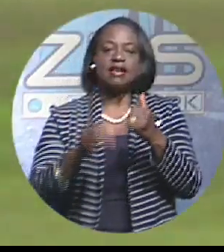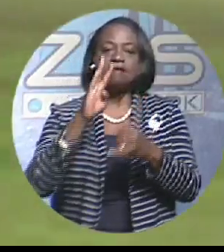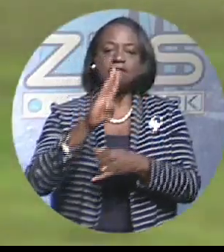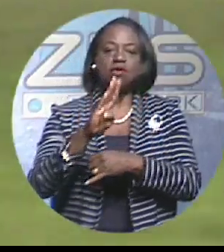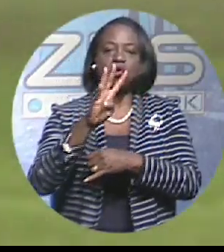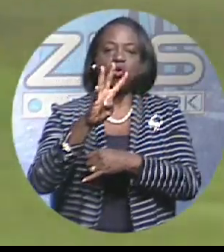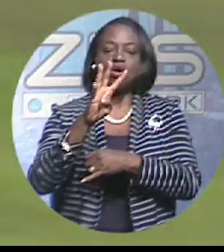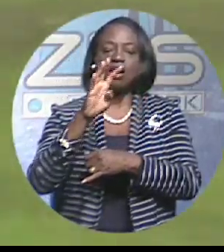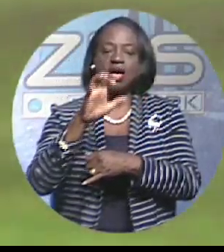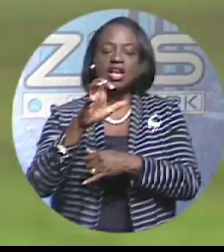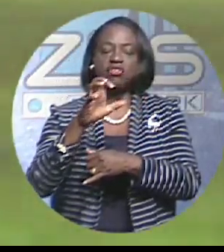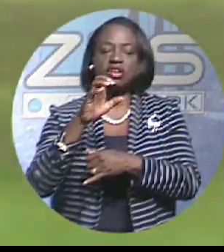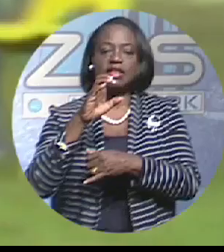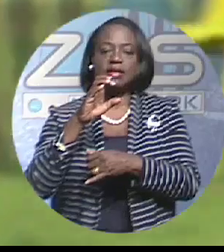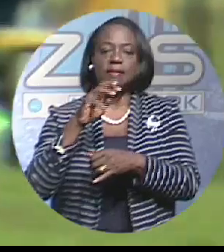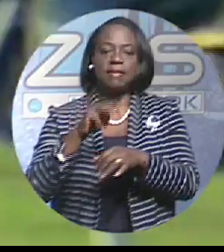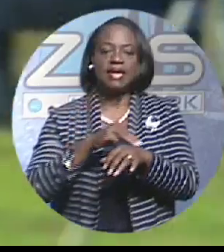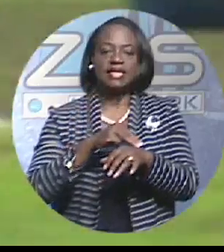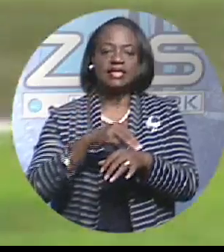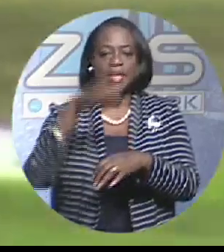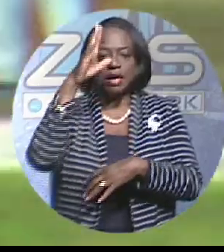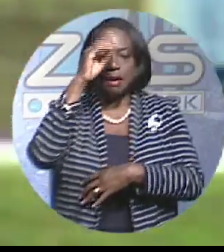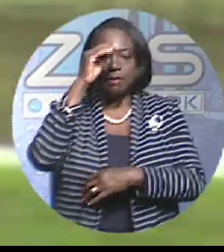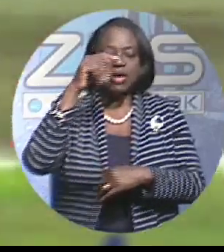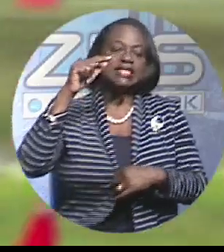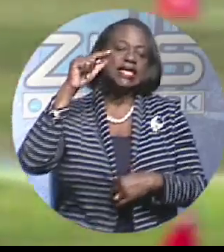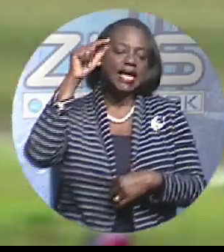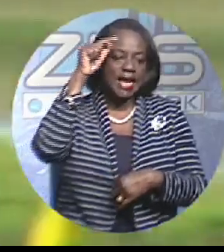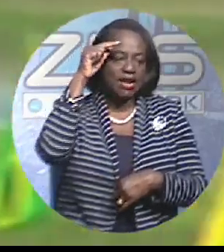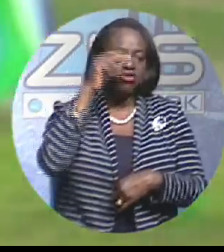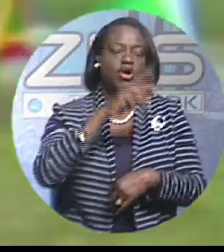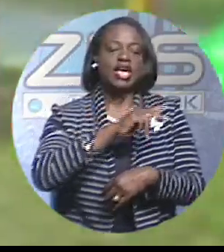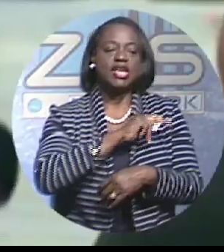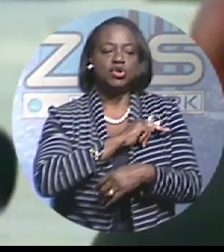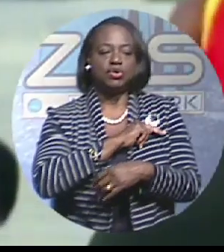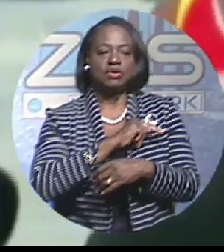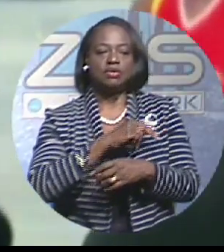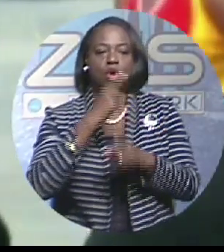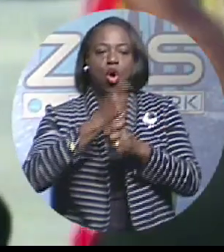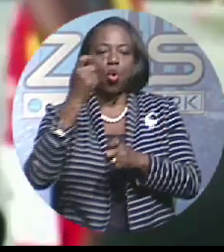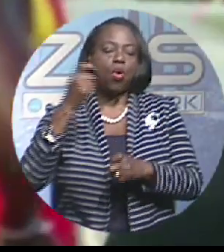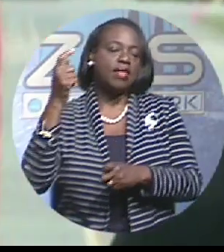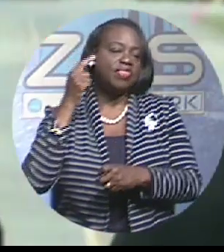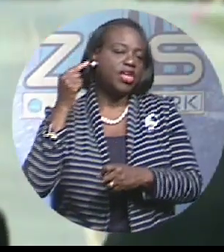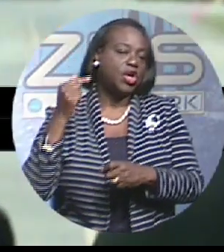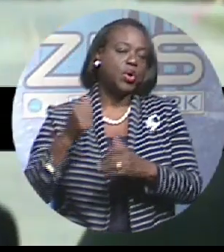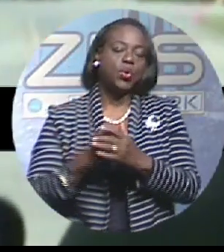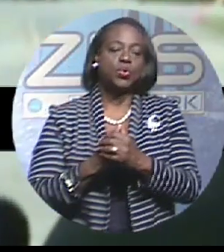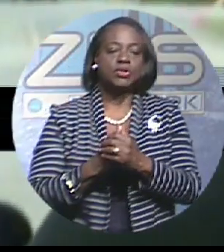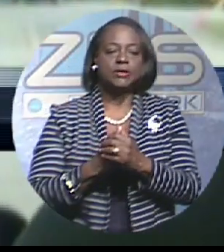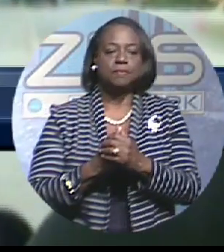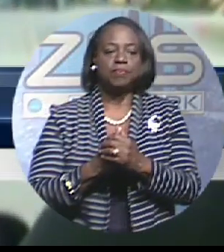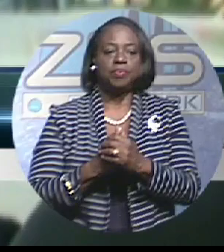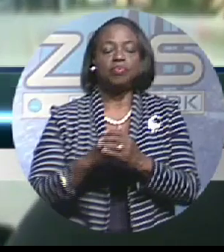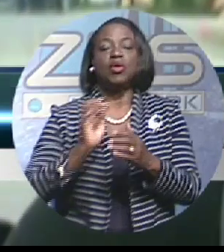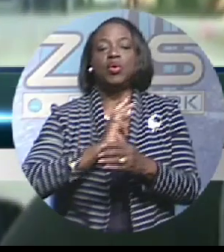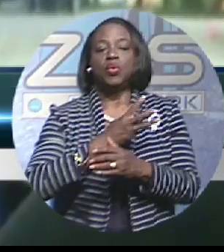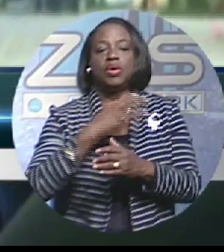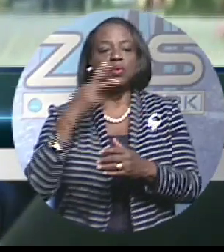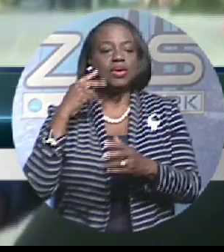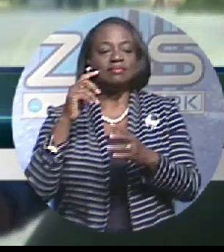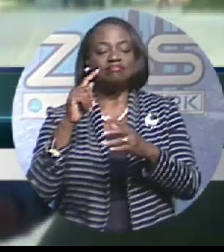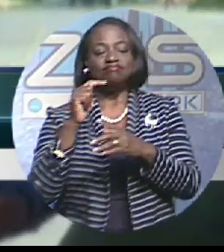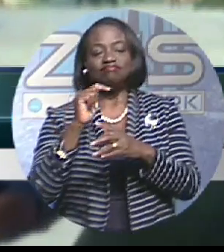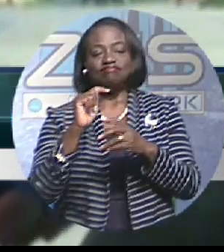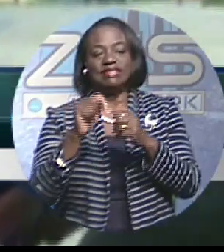boys under 20, Glenroy Newton from North Andrews, he would win the gold. Me and him was hard, right? But then I stuck it